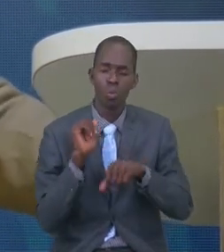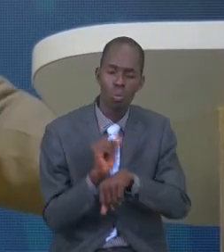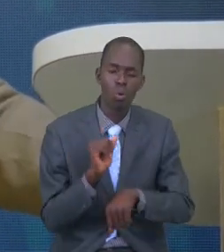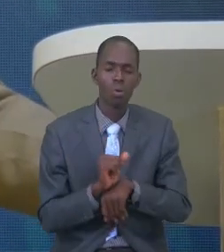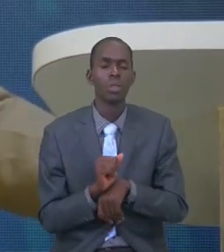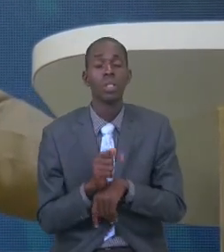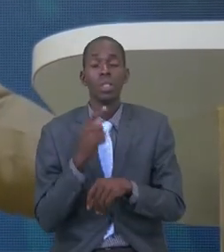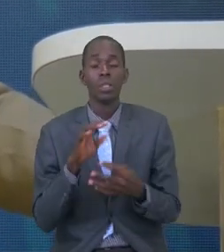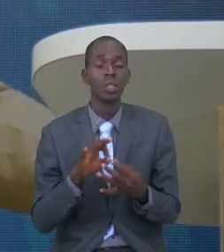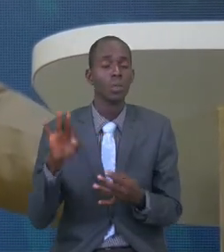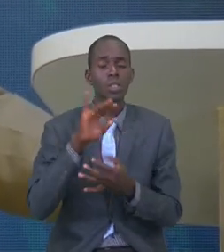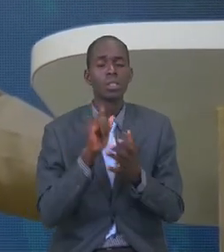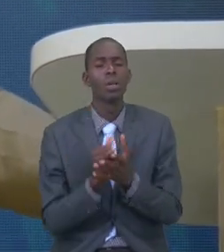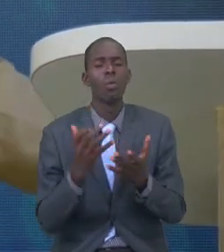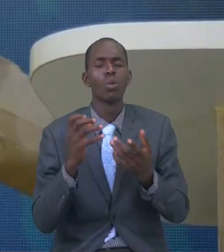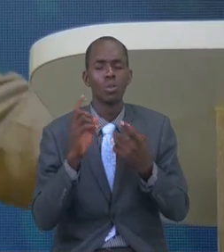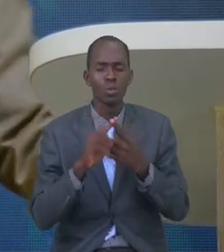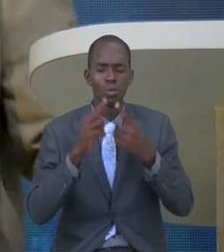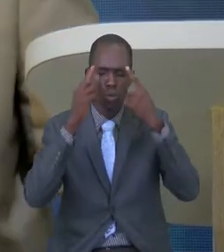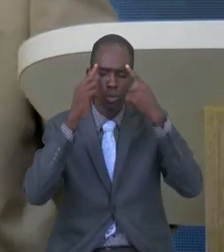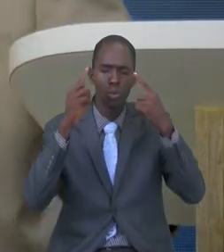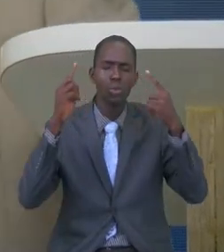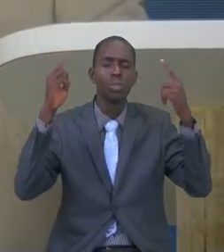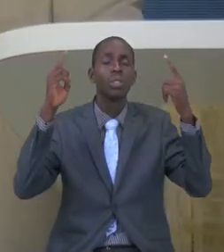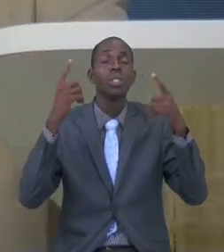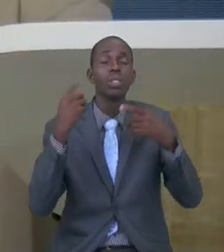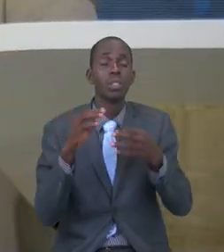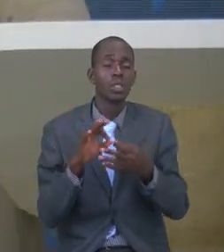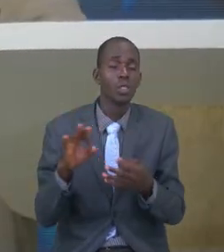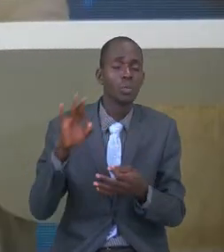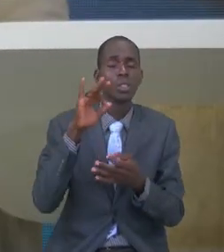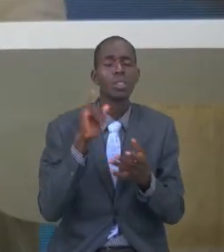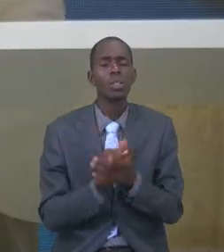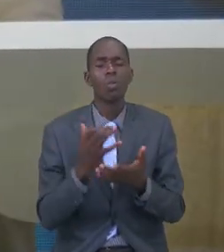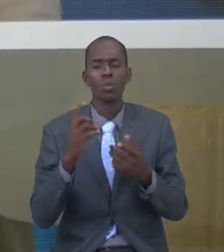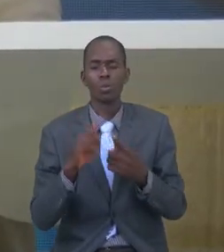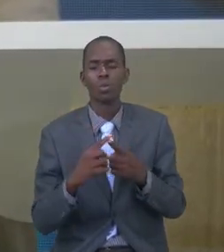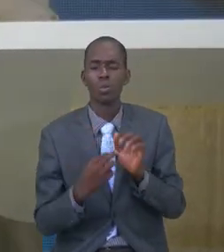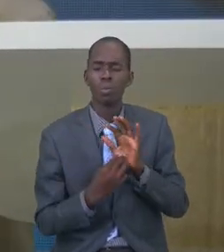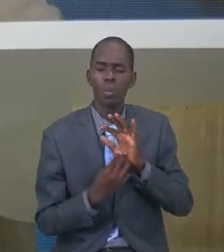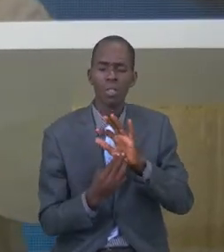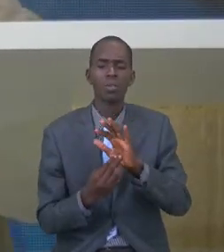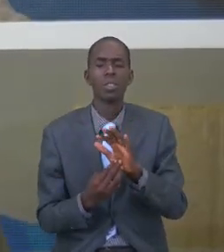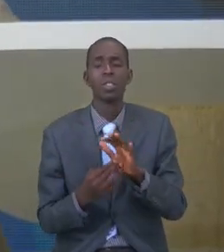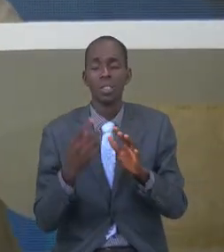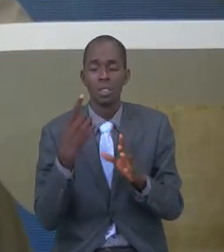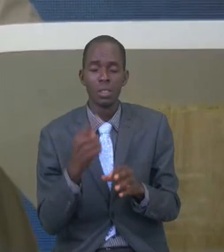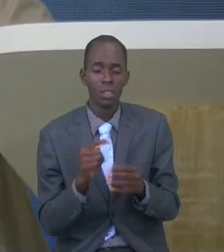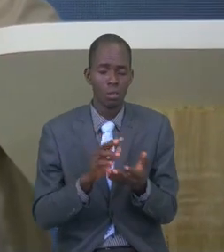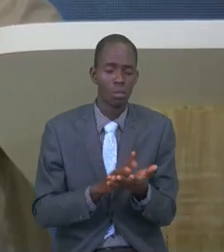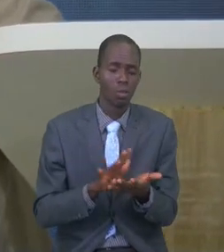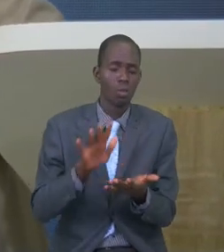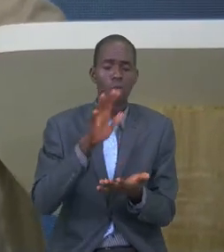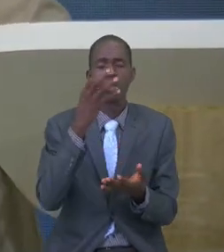spirit that wants to achieve, and the spirit that wants to manifest the glory of